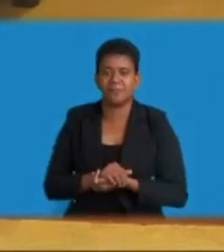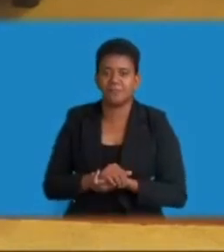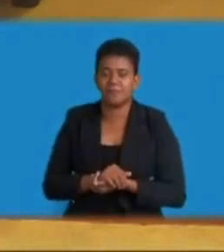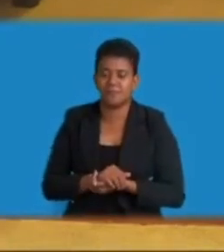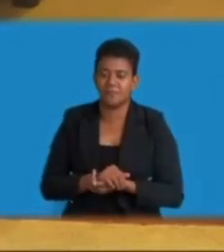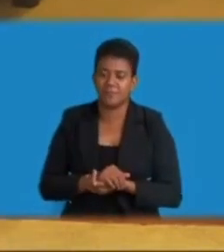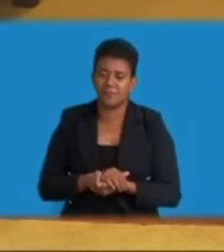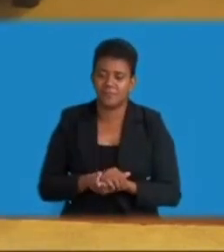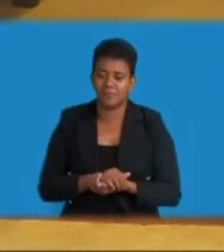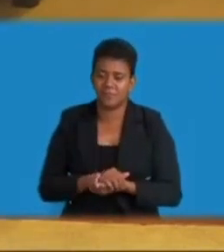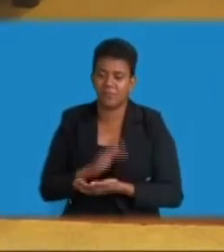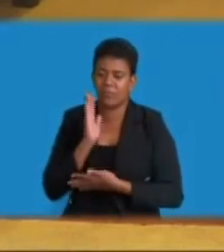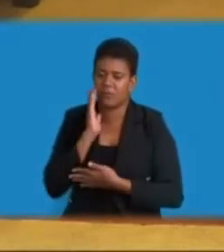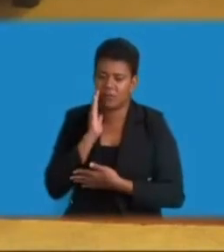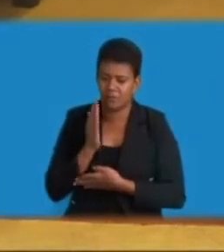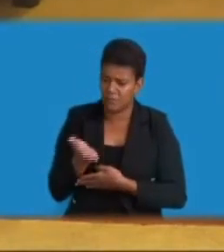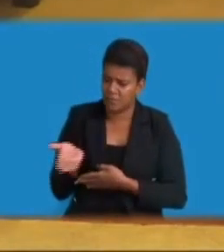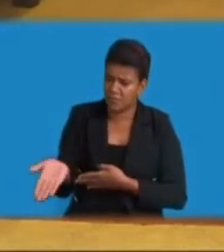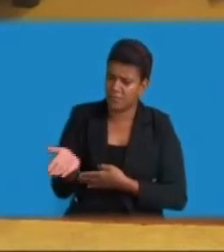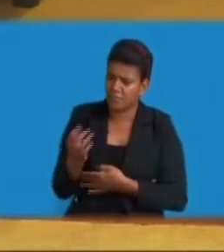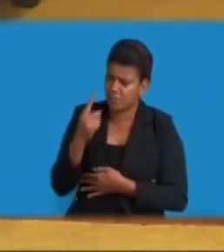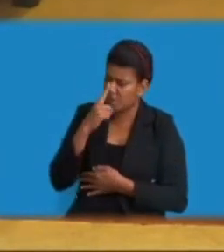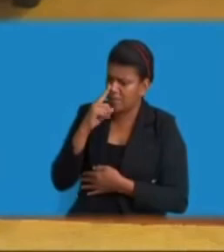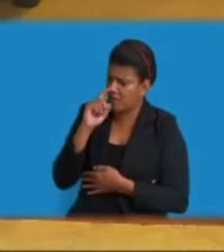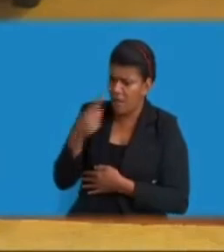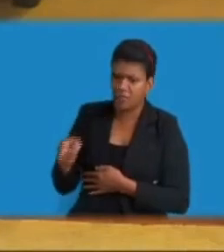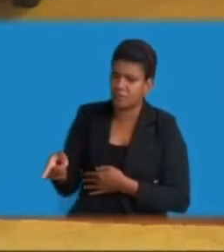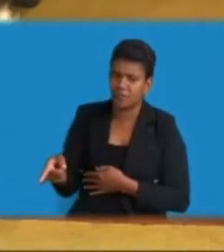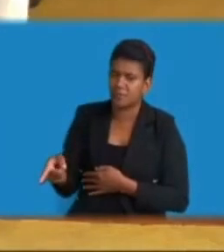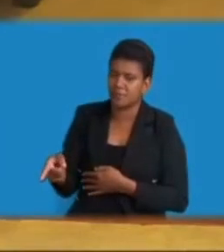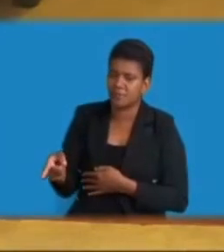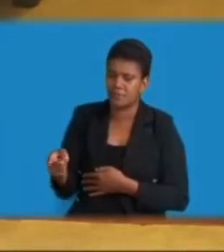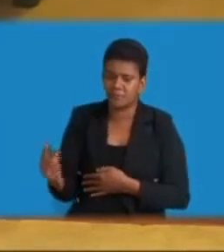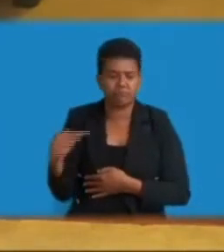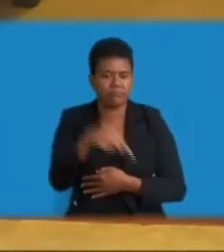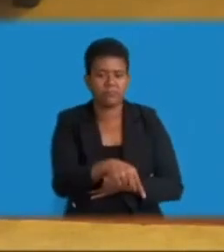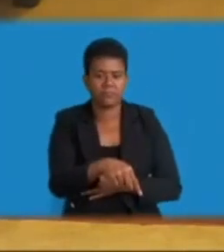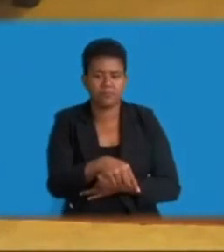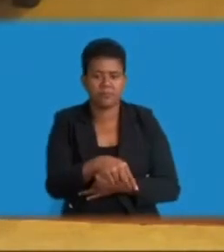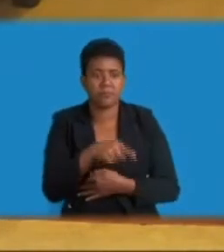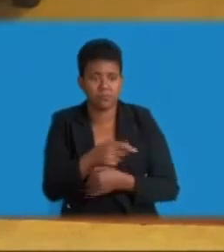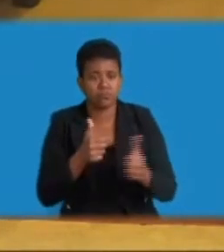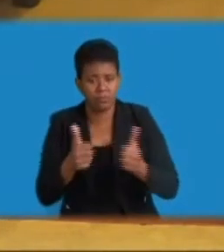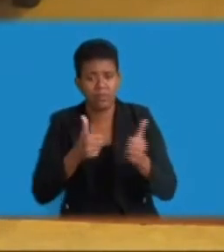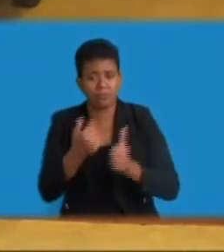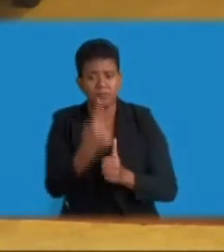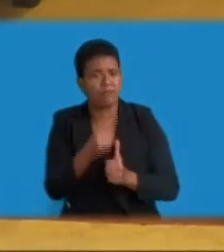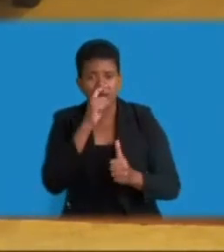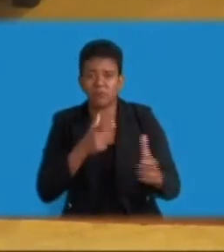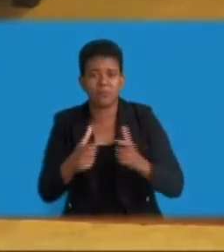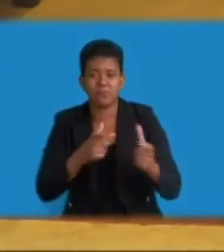ratepayers of this country have no say, absolutely no say, In fact, the administrators have no say, Madam Speaker. They have to go through